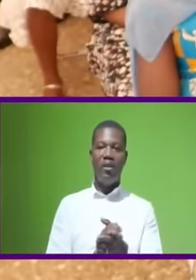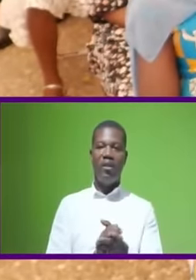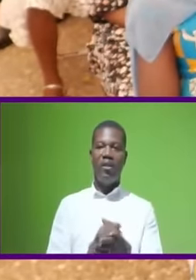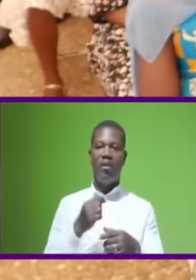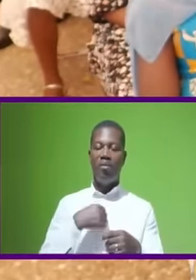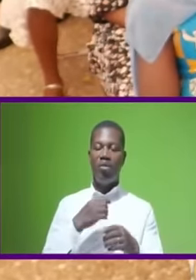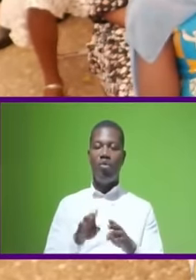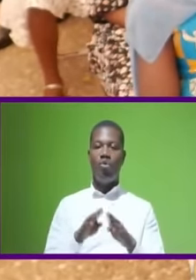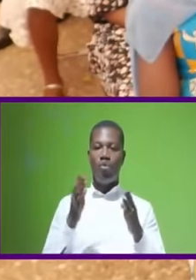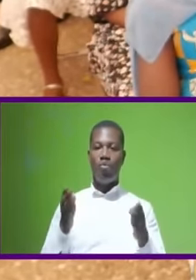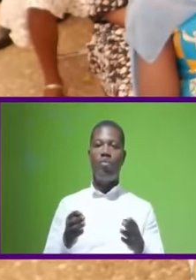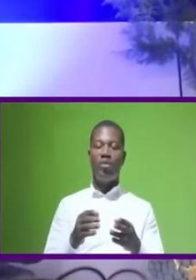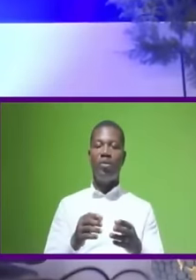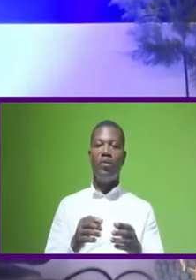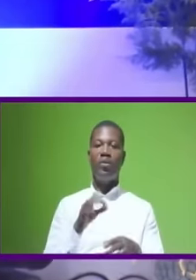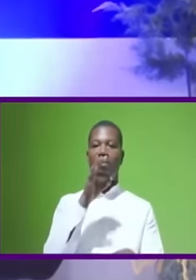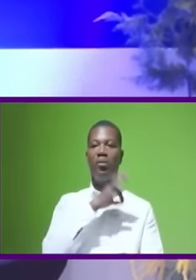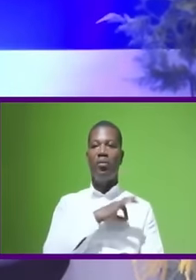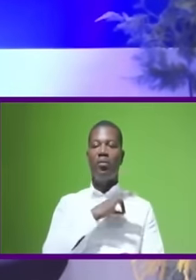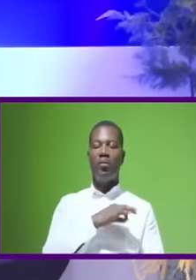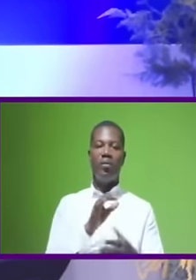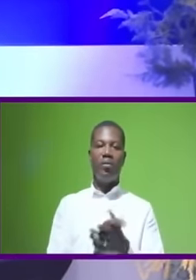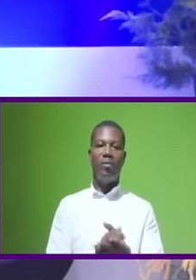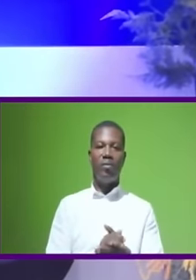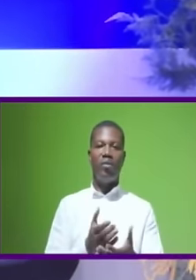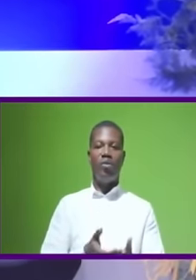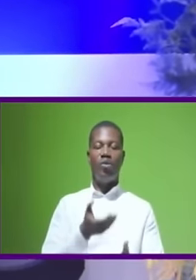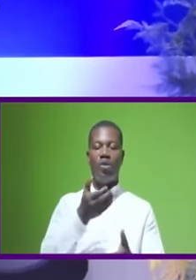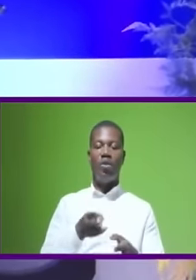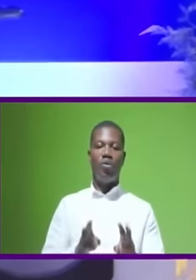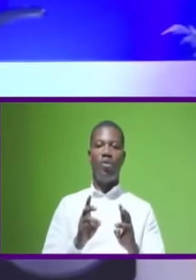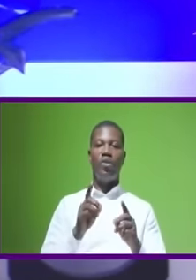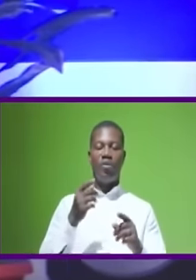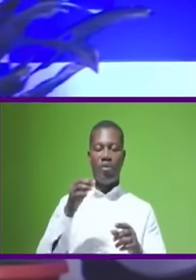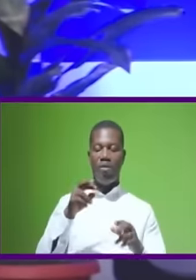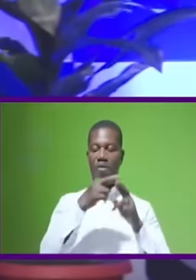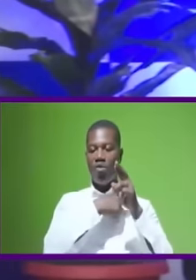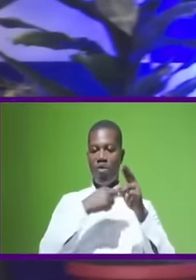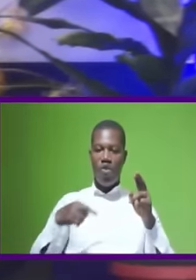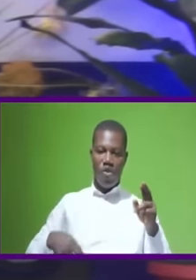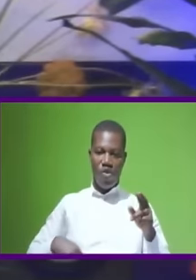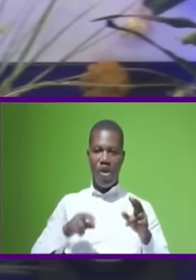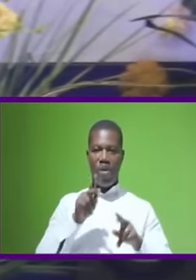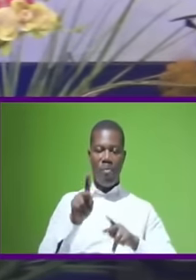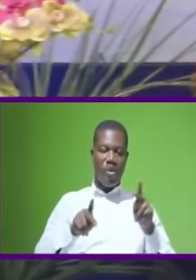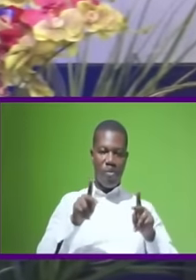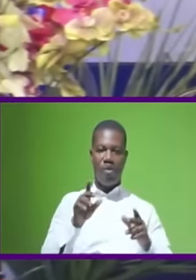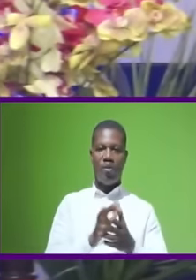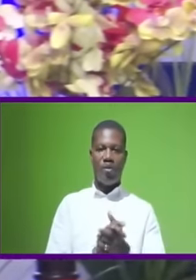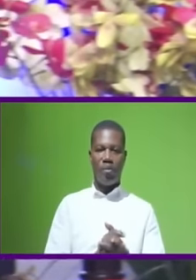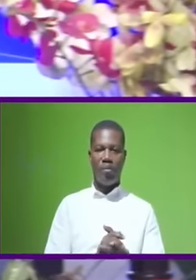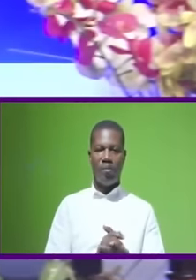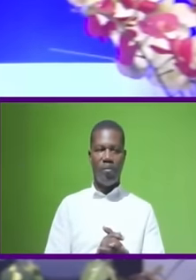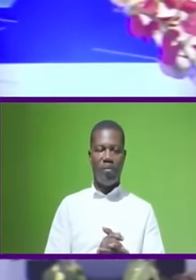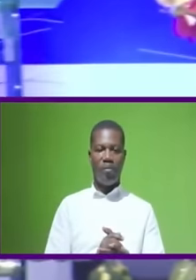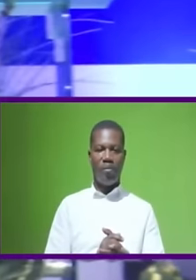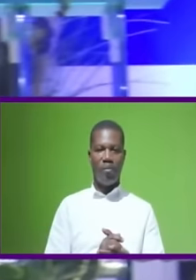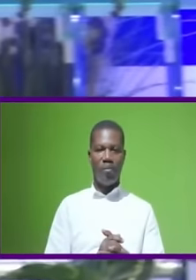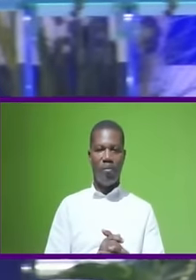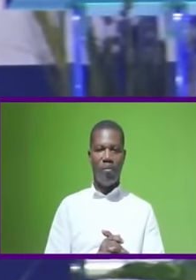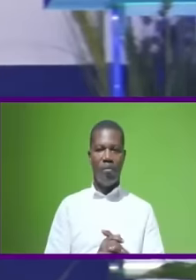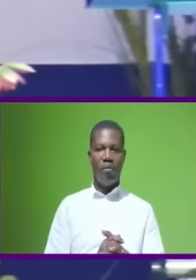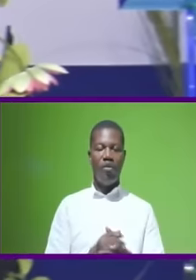dear Punama Philadelphia. I am opening the pathway for prosperity for